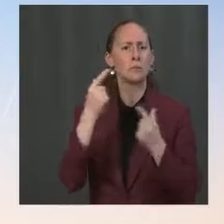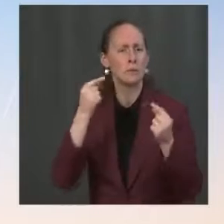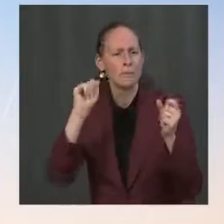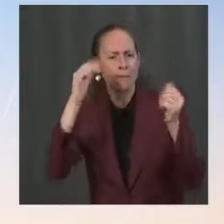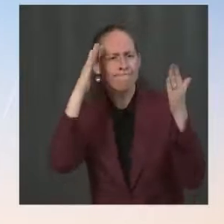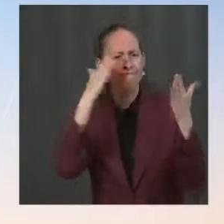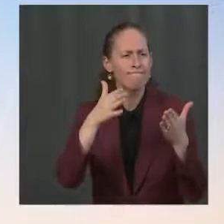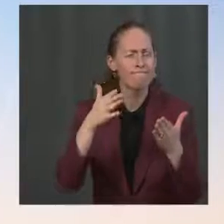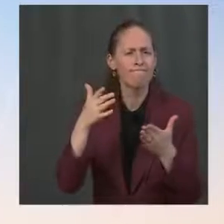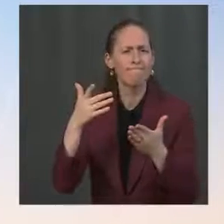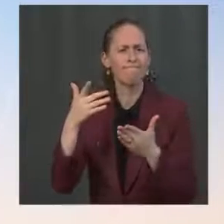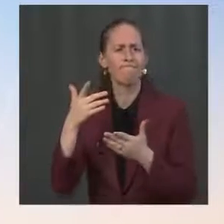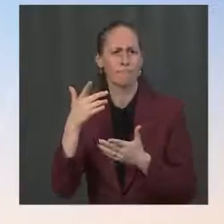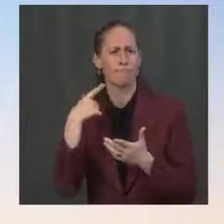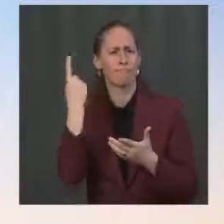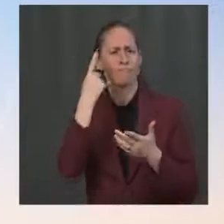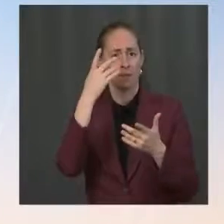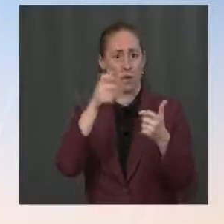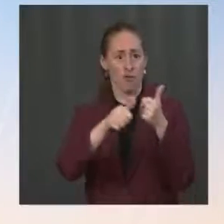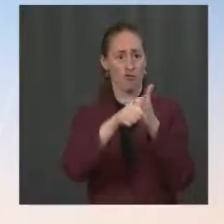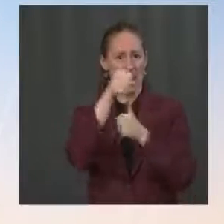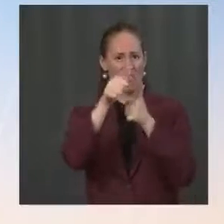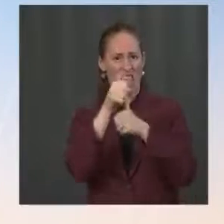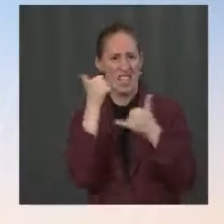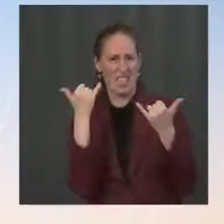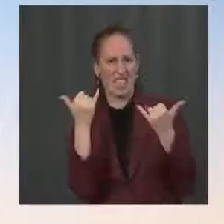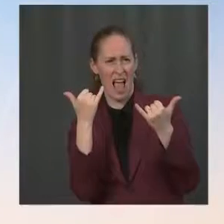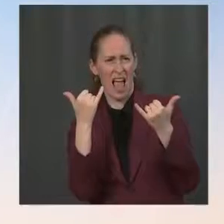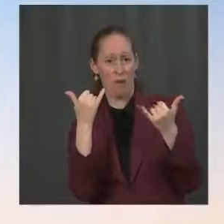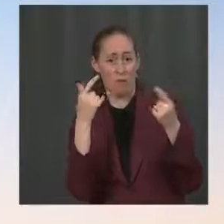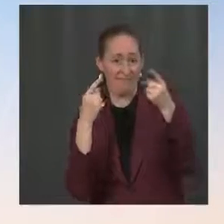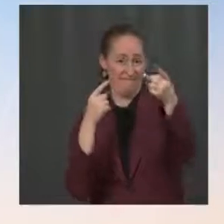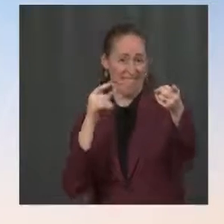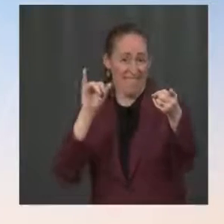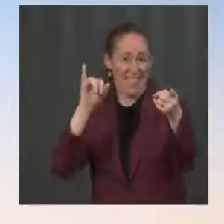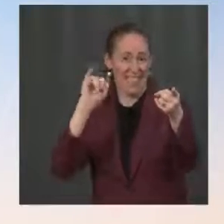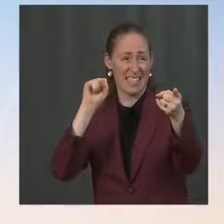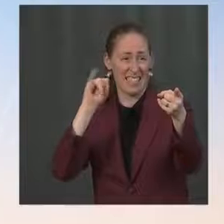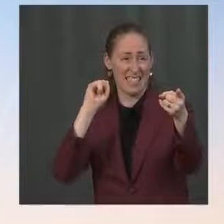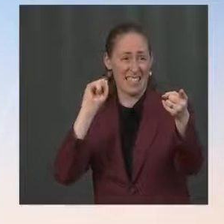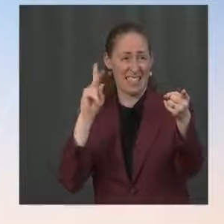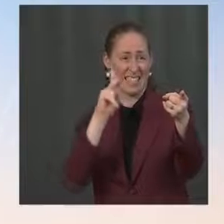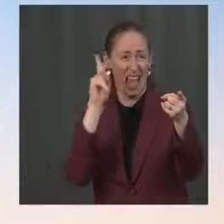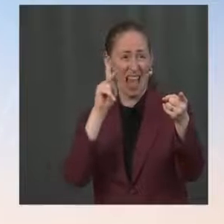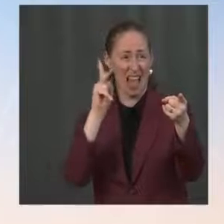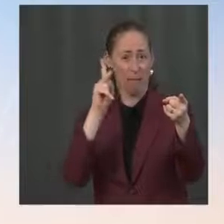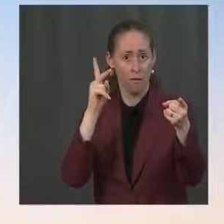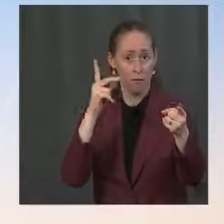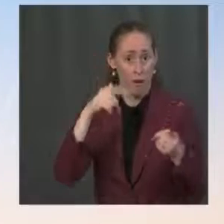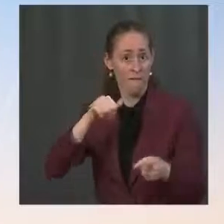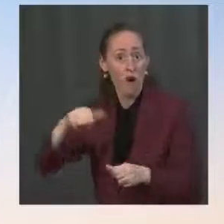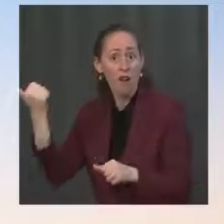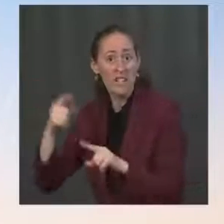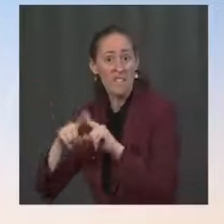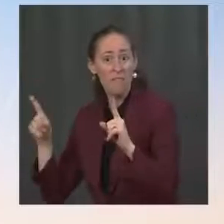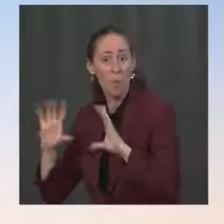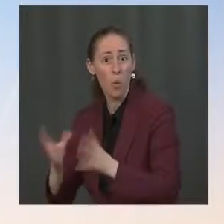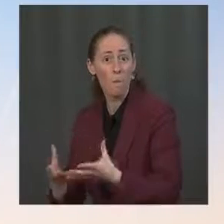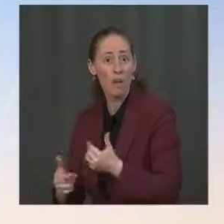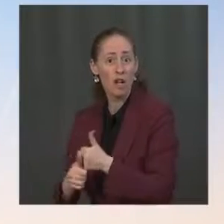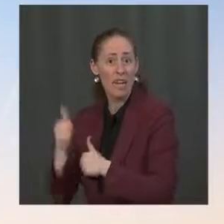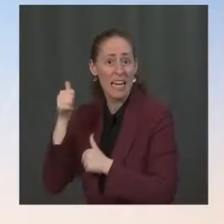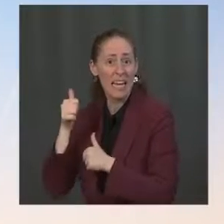threats the U.S. is currently facing from ISIS-K? Are there other groups that may be bad actors? I'm just not going to